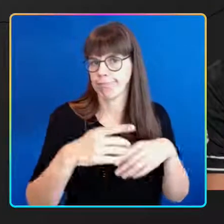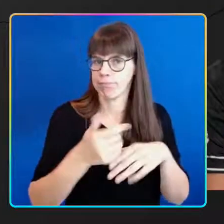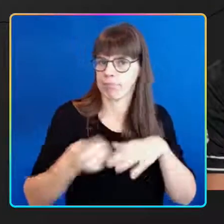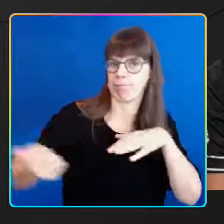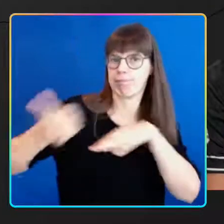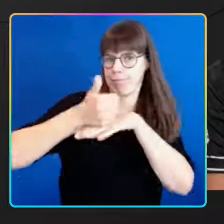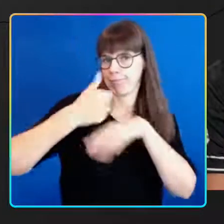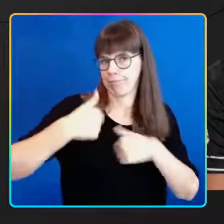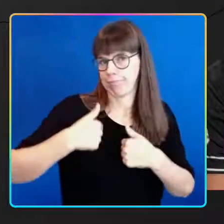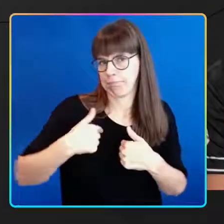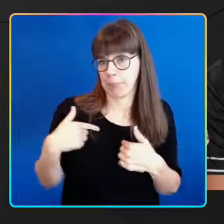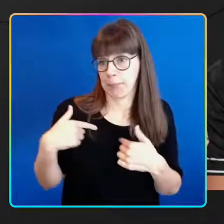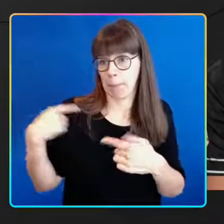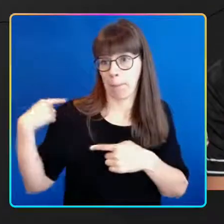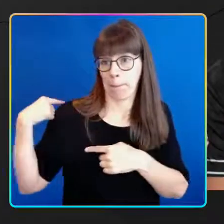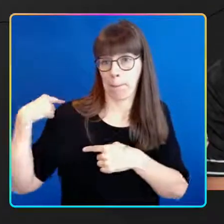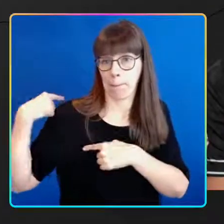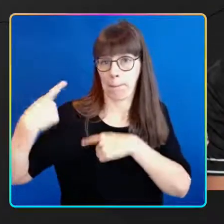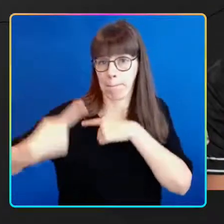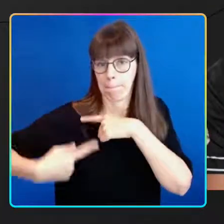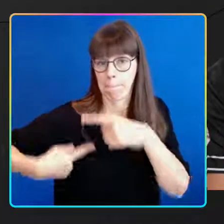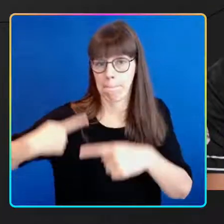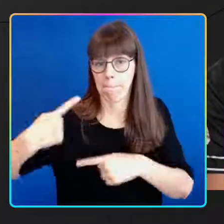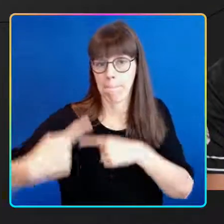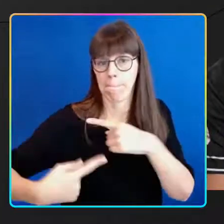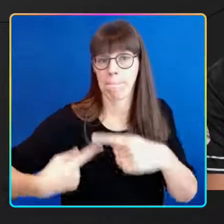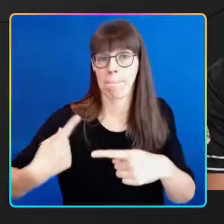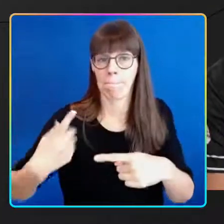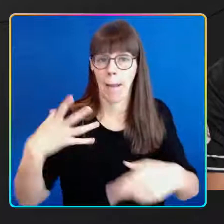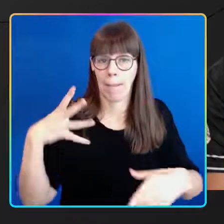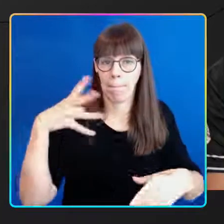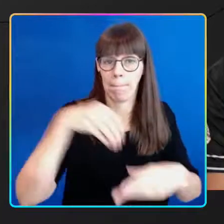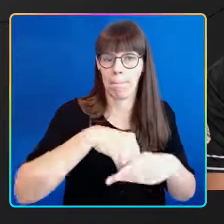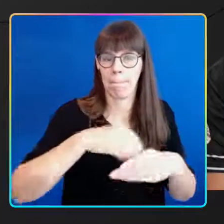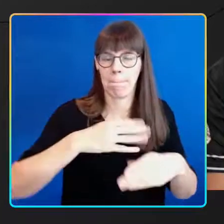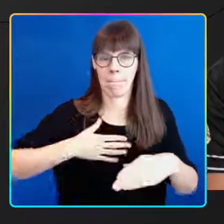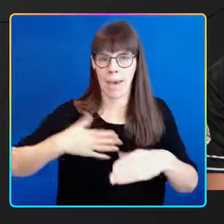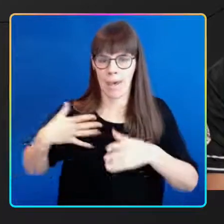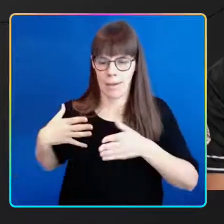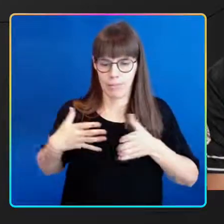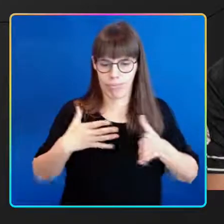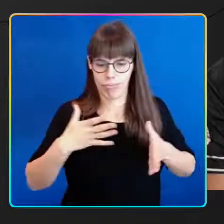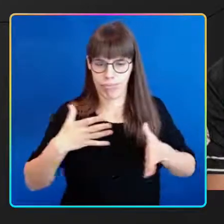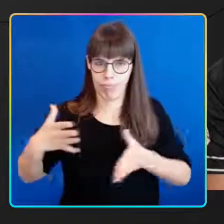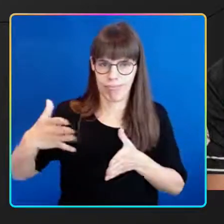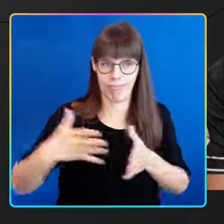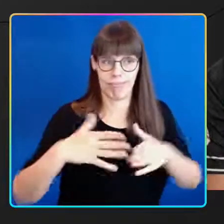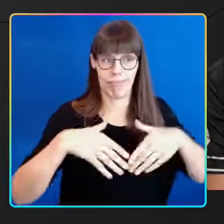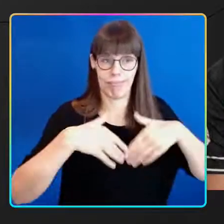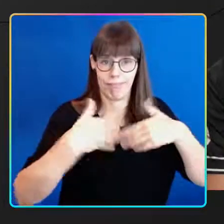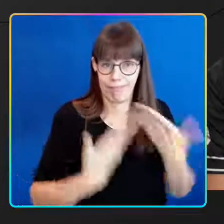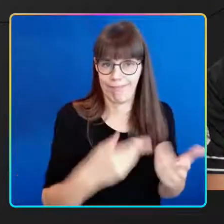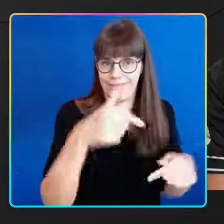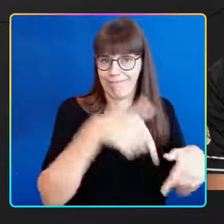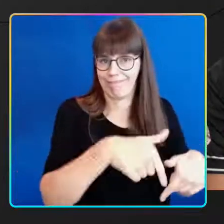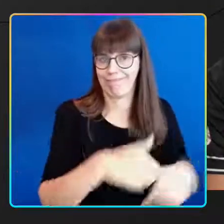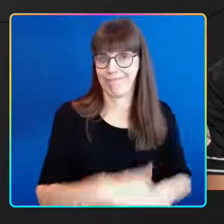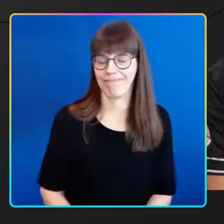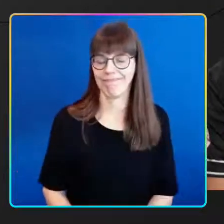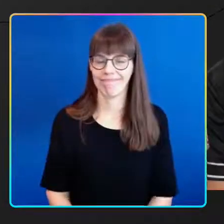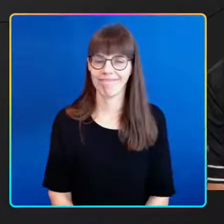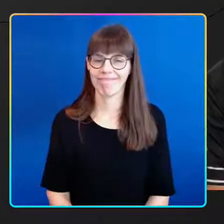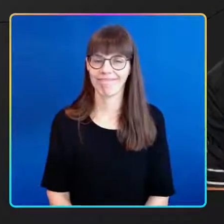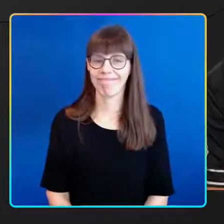Yes, and I think that somehow that was my journey just to be the capability lead today. So that makes